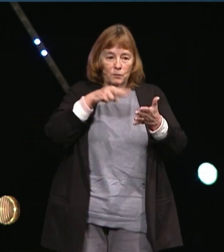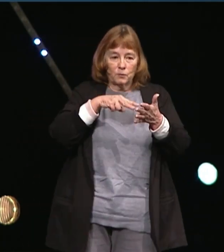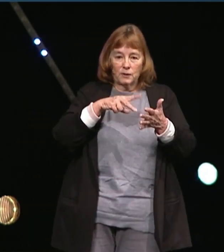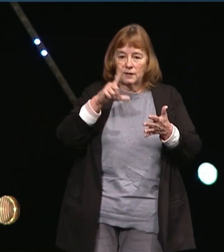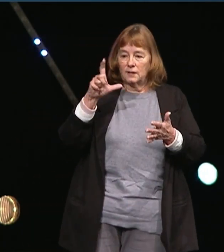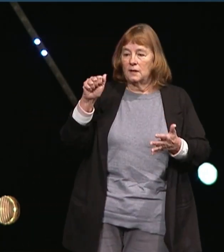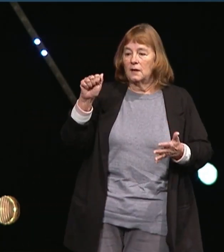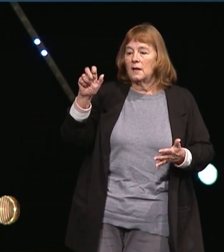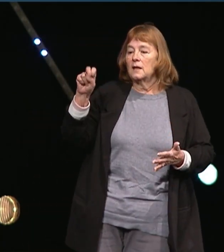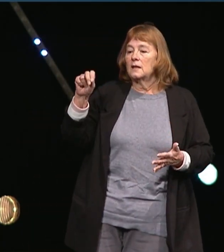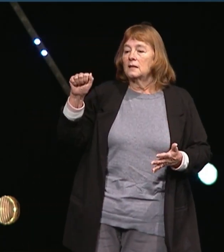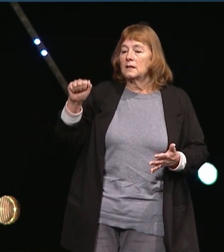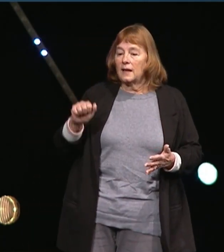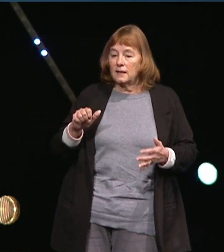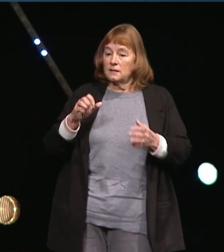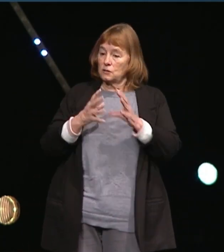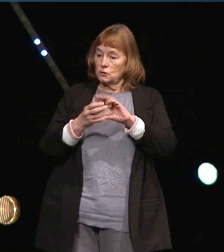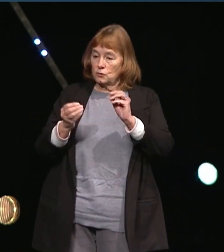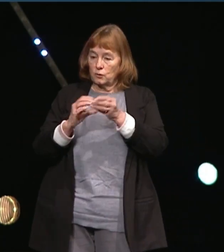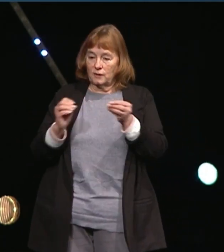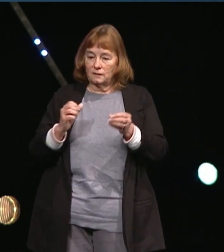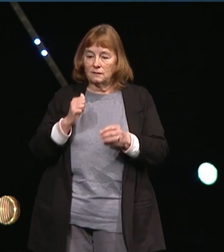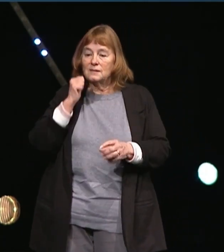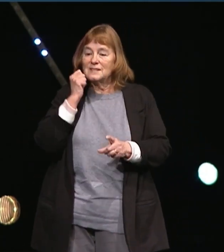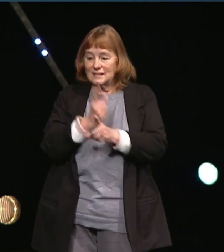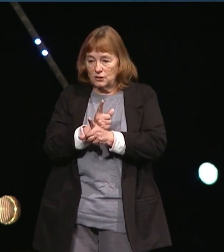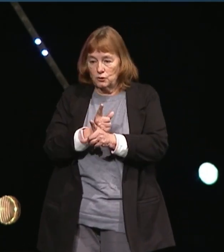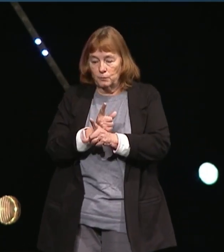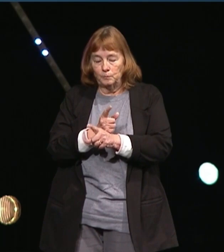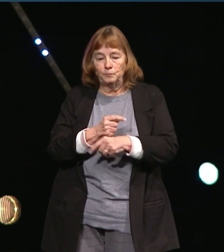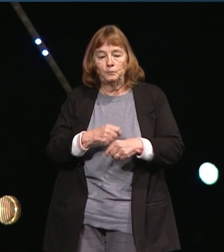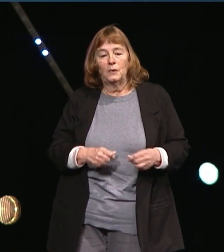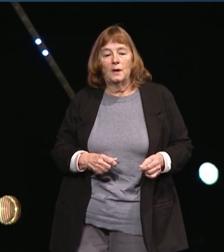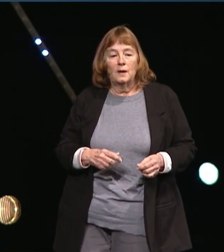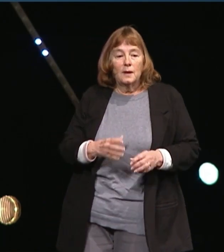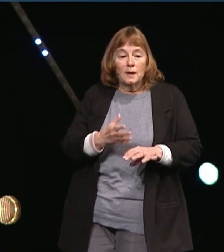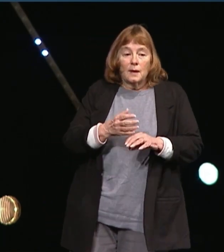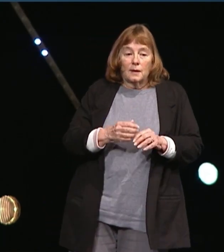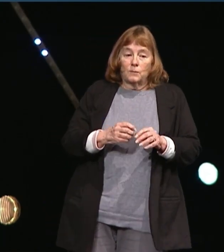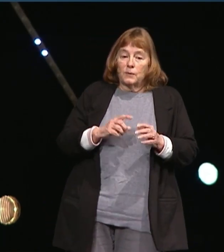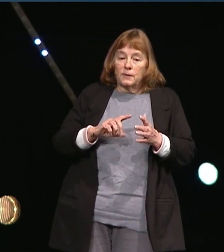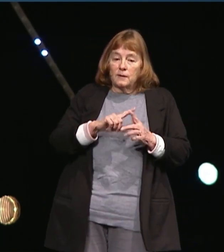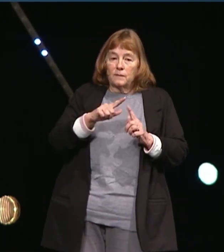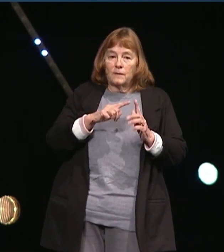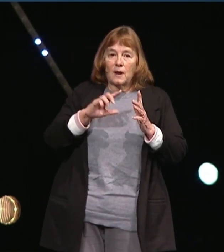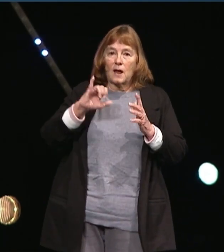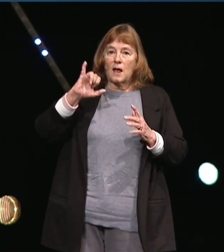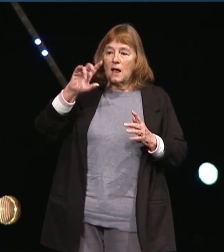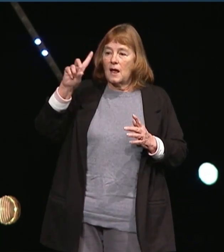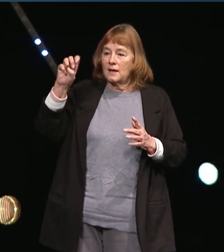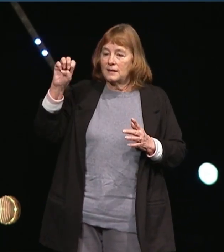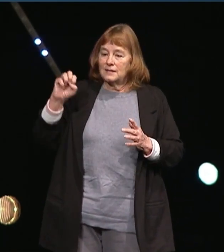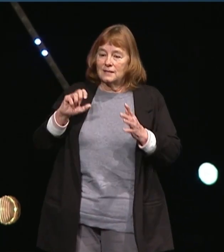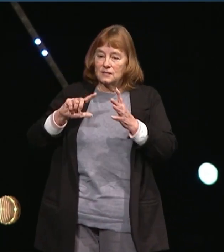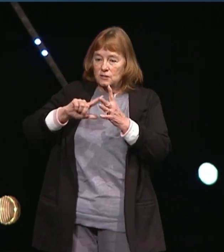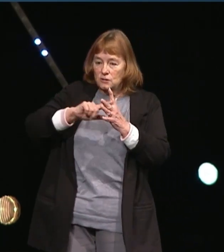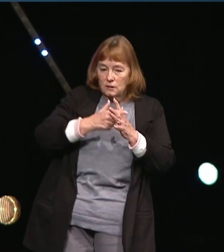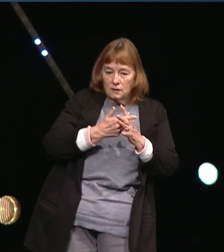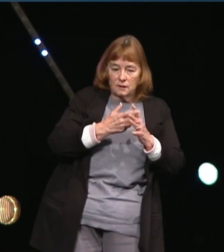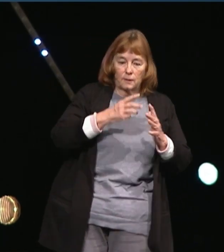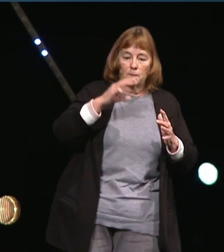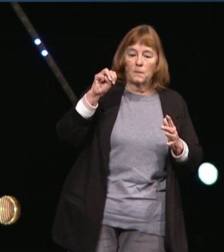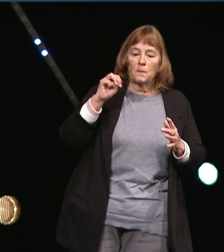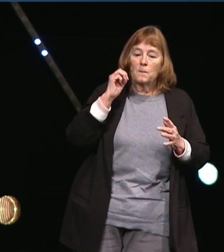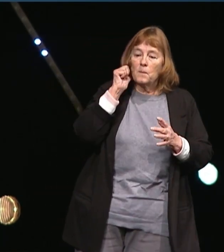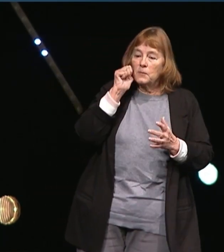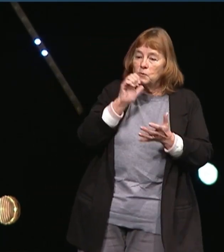Lana's story, Dennis's sister. In the early days of IDEA, when Mary Lou would fly to the U.S. with